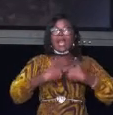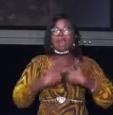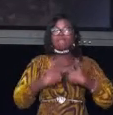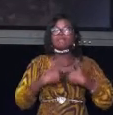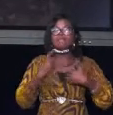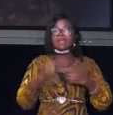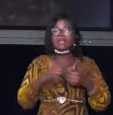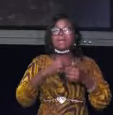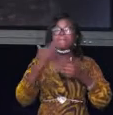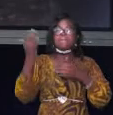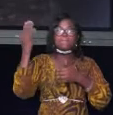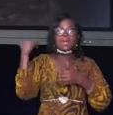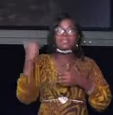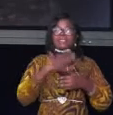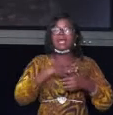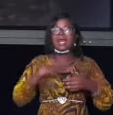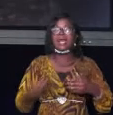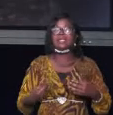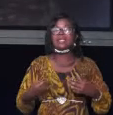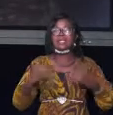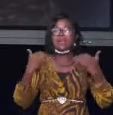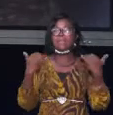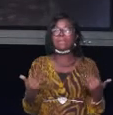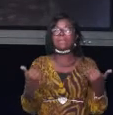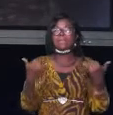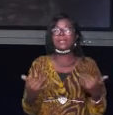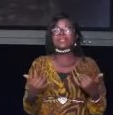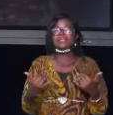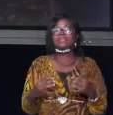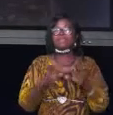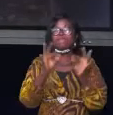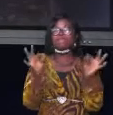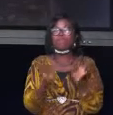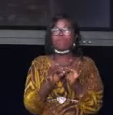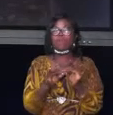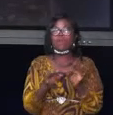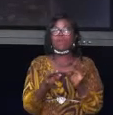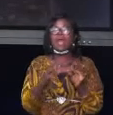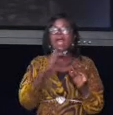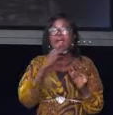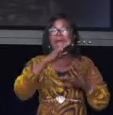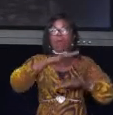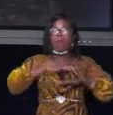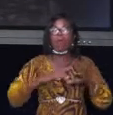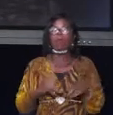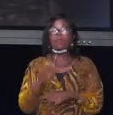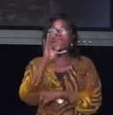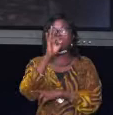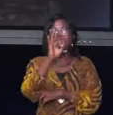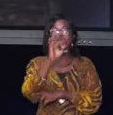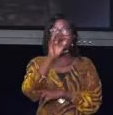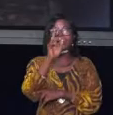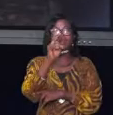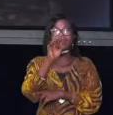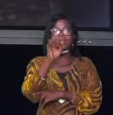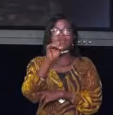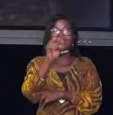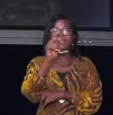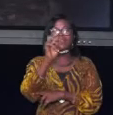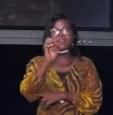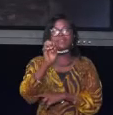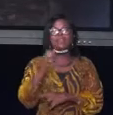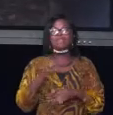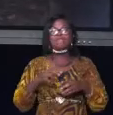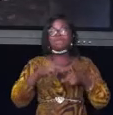the present form. Verbs which have the past or the present form are called finite